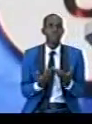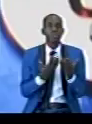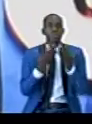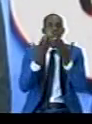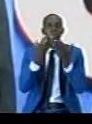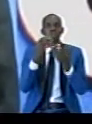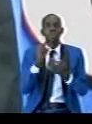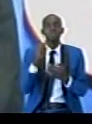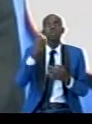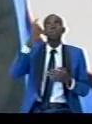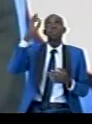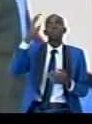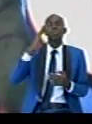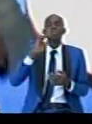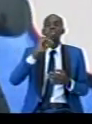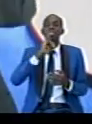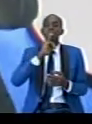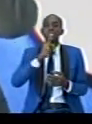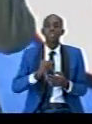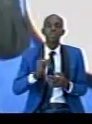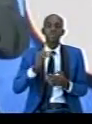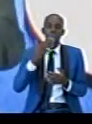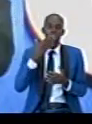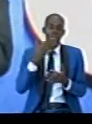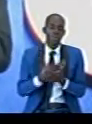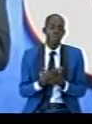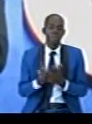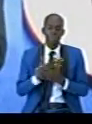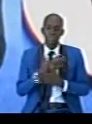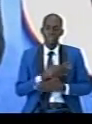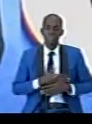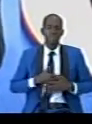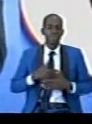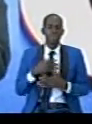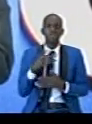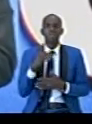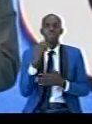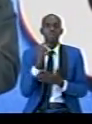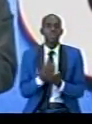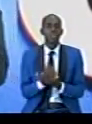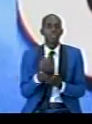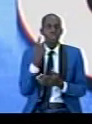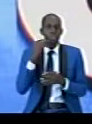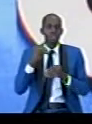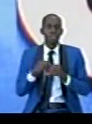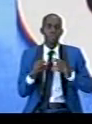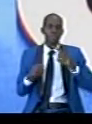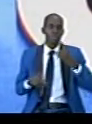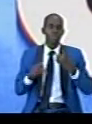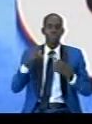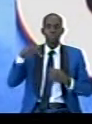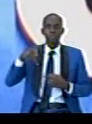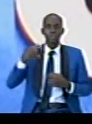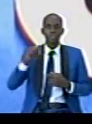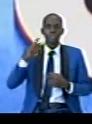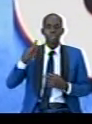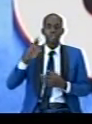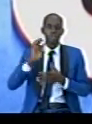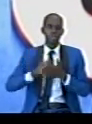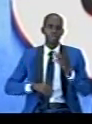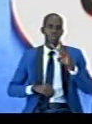sacrifices God is well pleased. We're looking at 1 Peter chapter